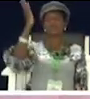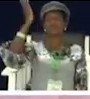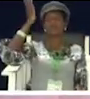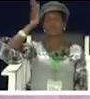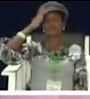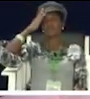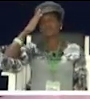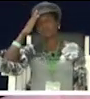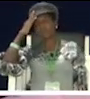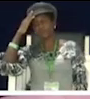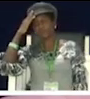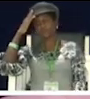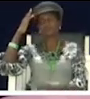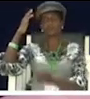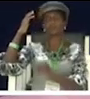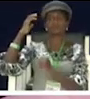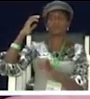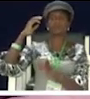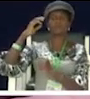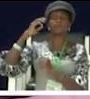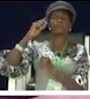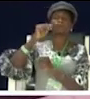yes, I know.